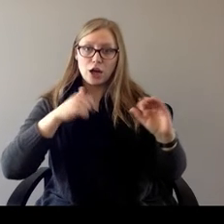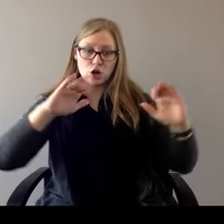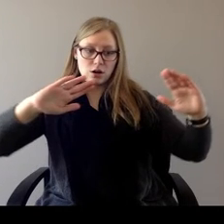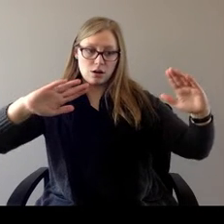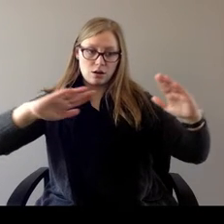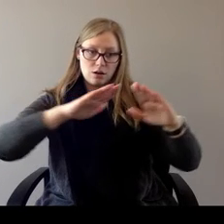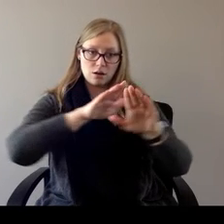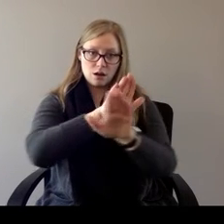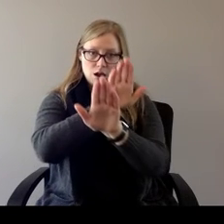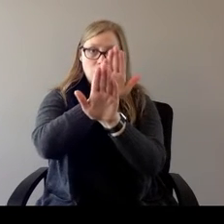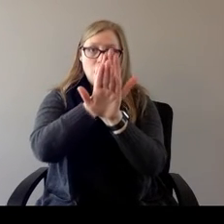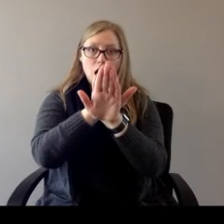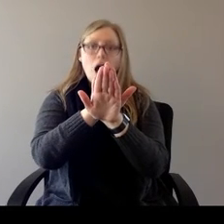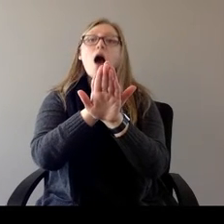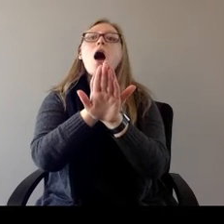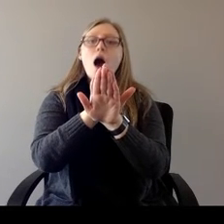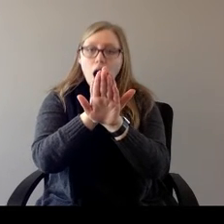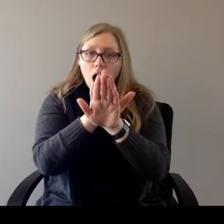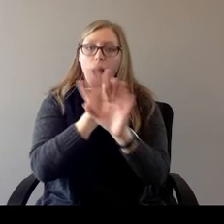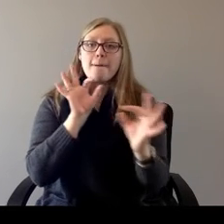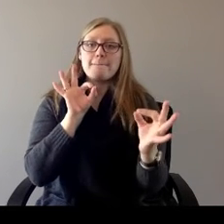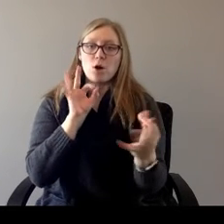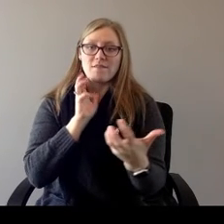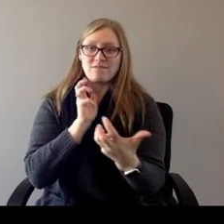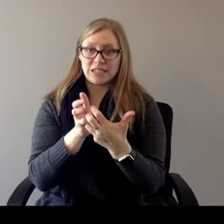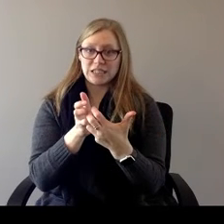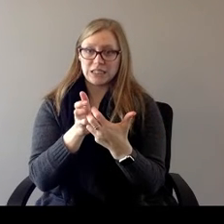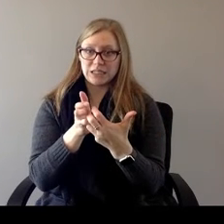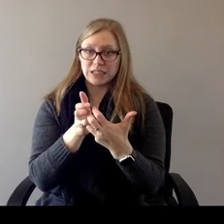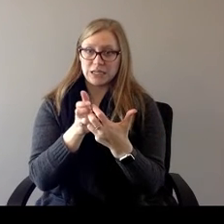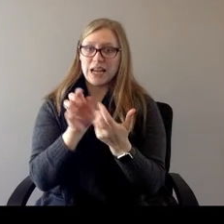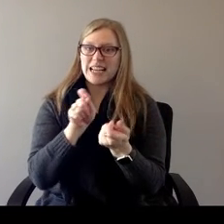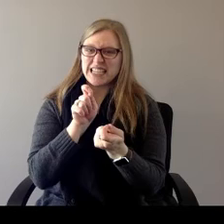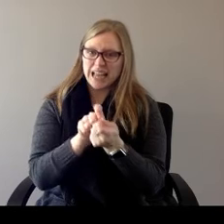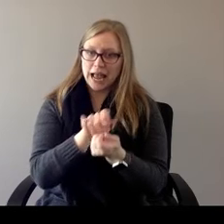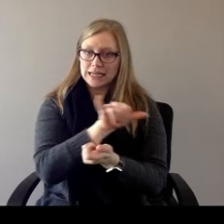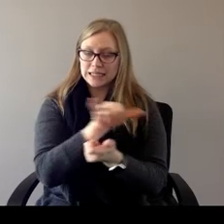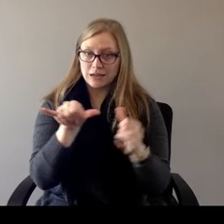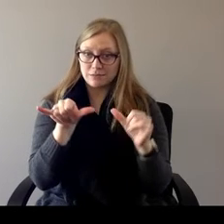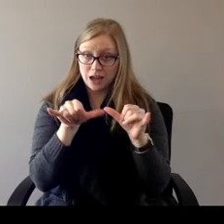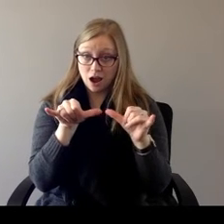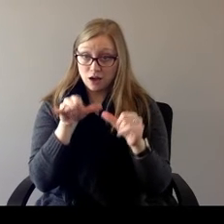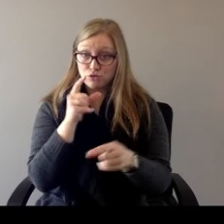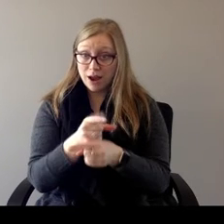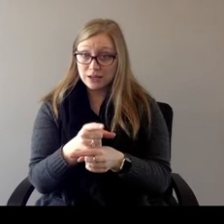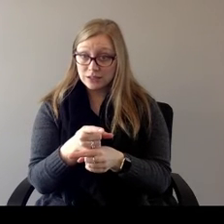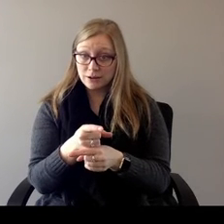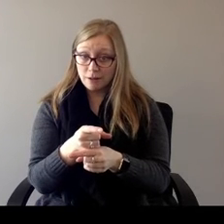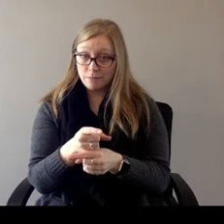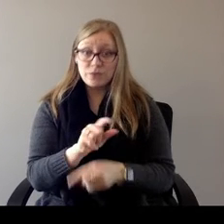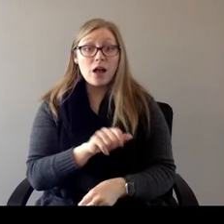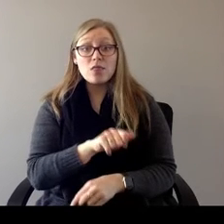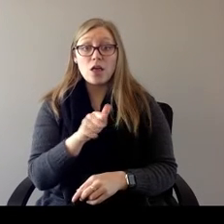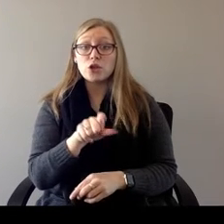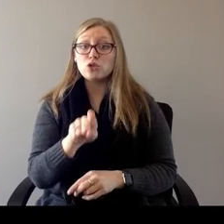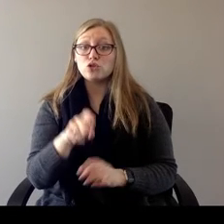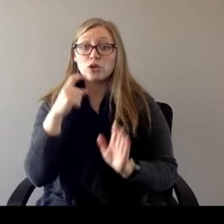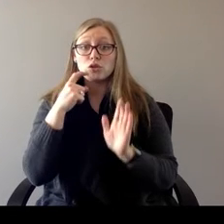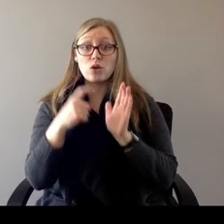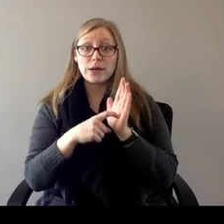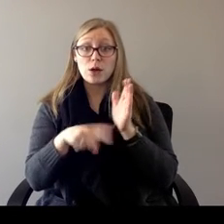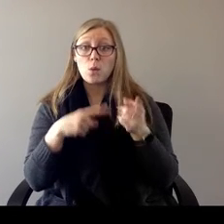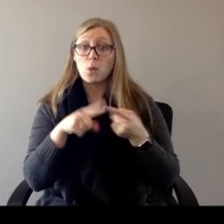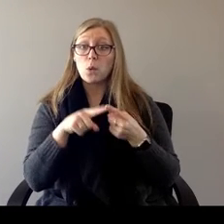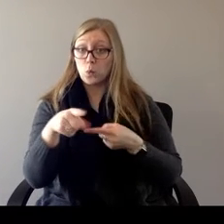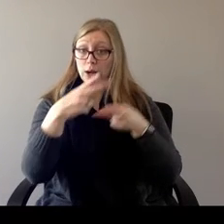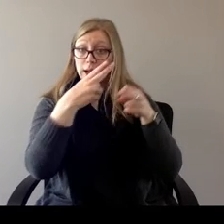be exactly a perfect fit. They would be the exact same size. The other thing to notice is when you name them, you have to be very